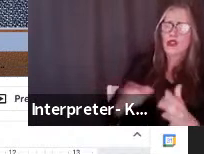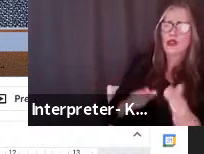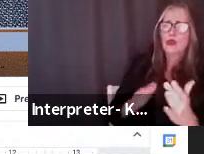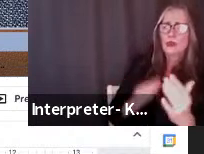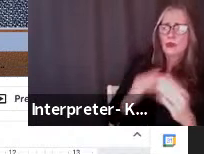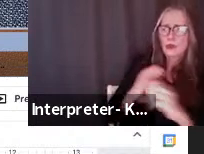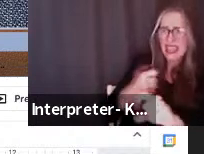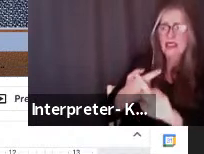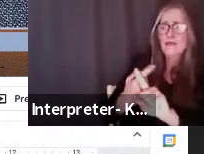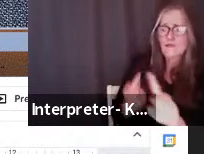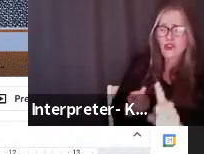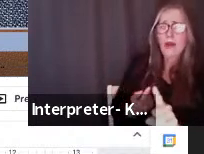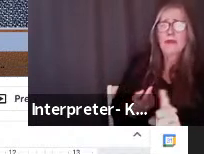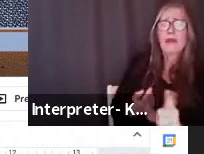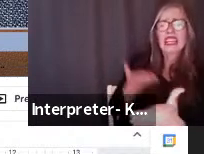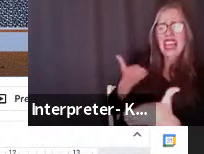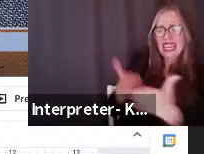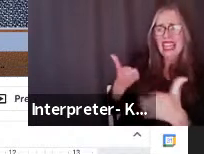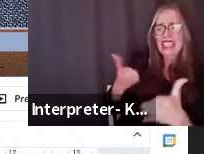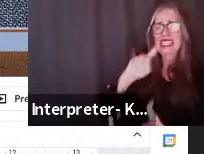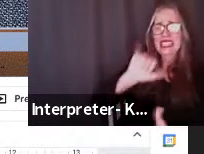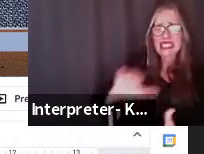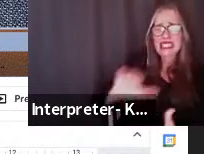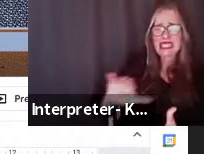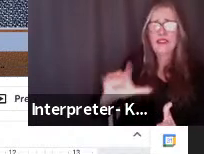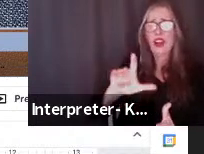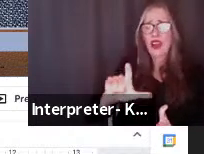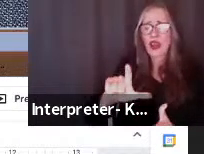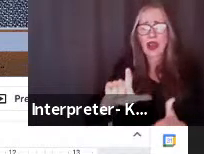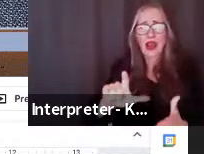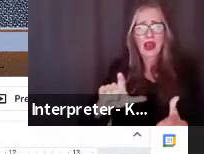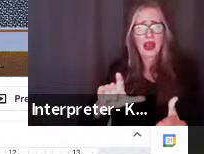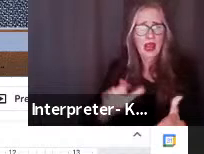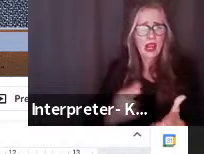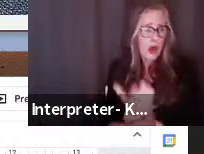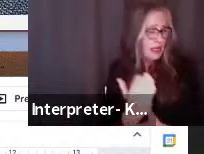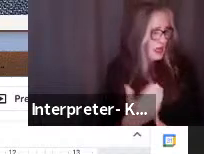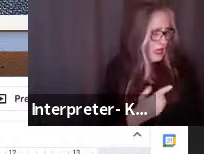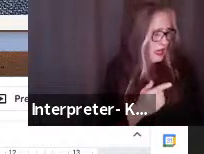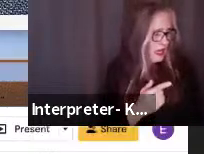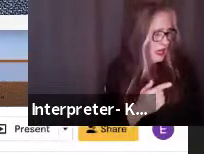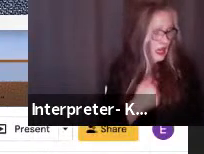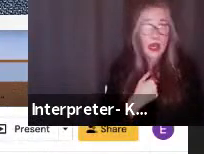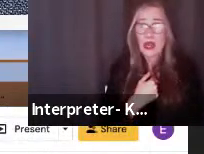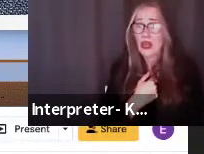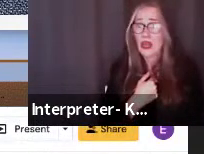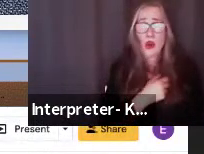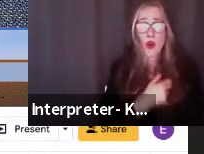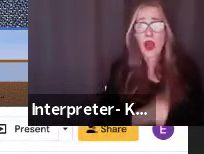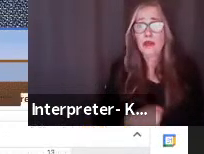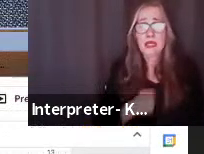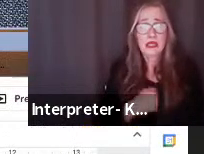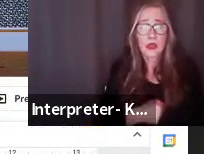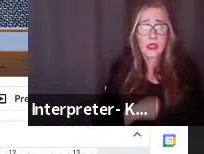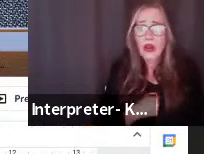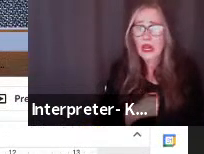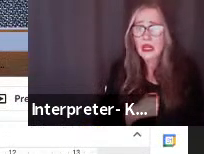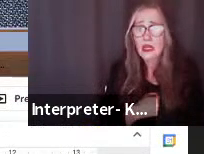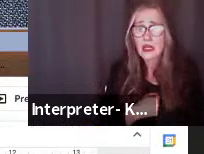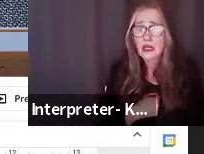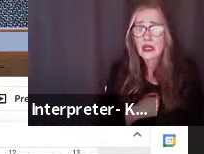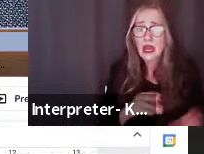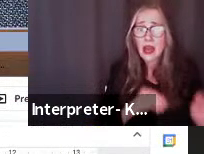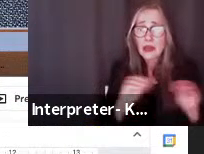okay so i am going back so much oh i'm so sorry wait did um i'm gonna move to nate